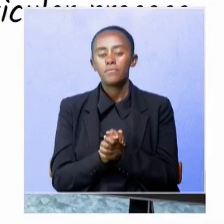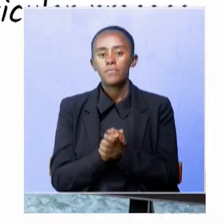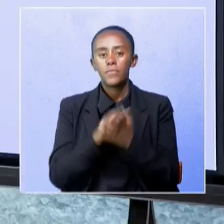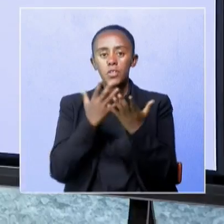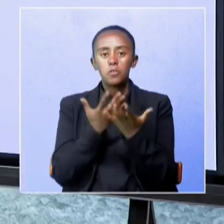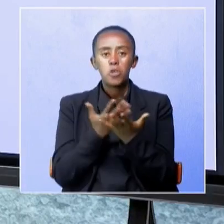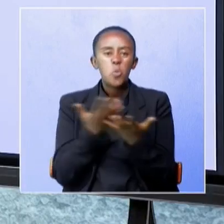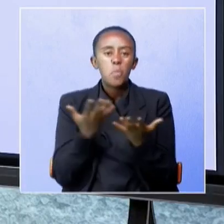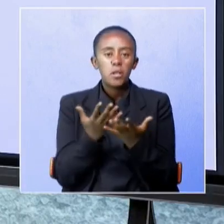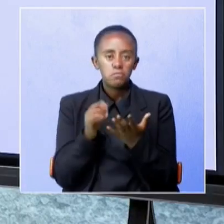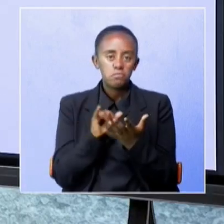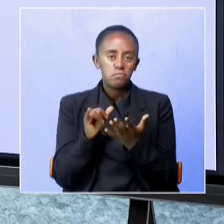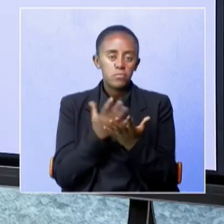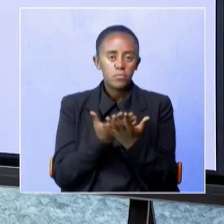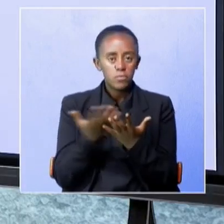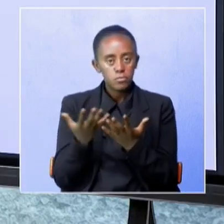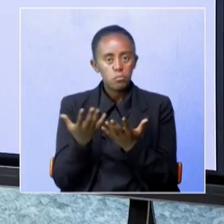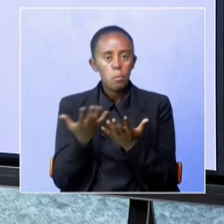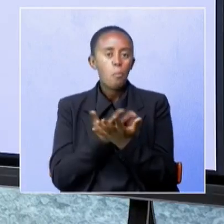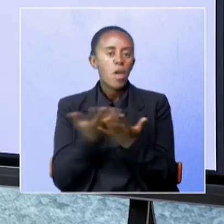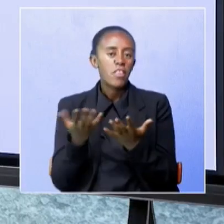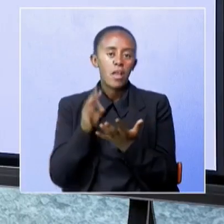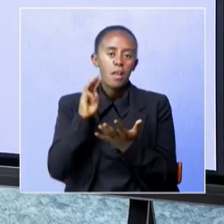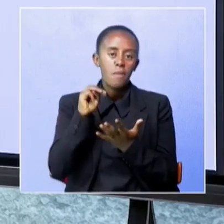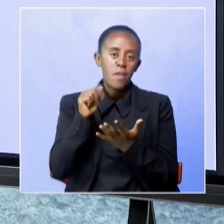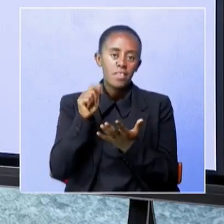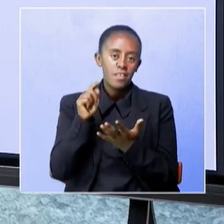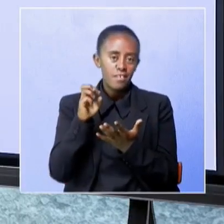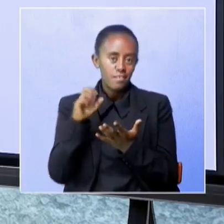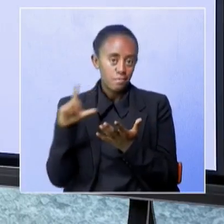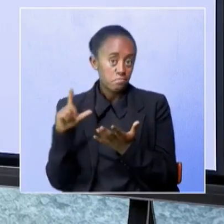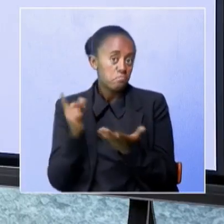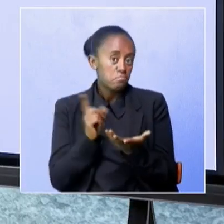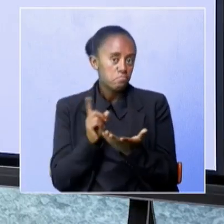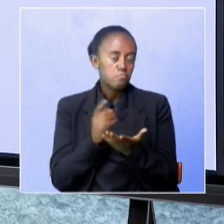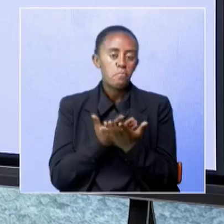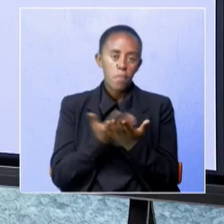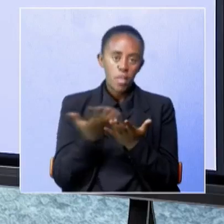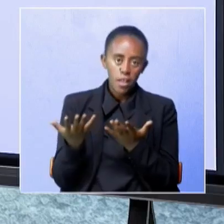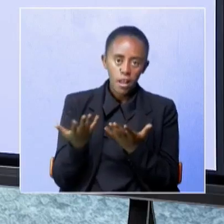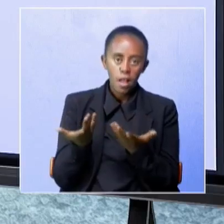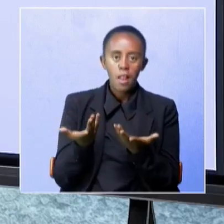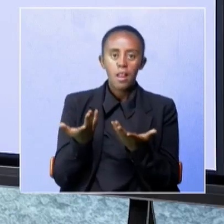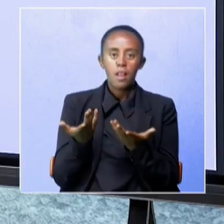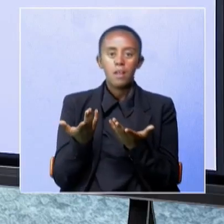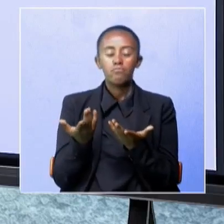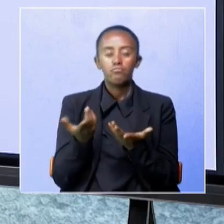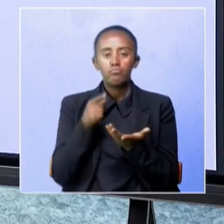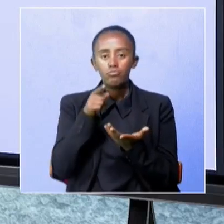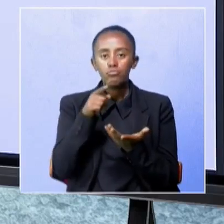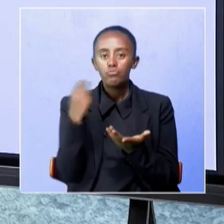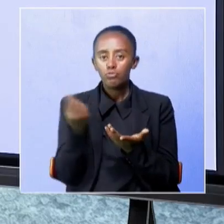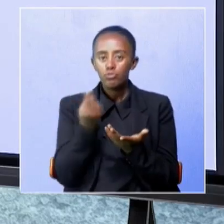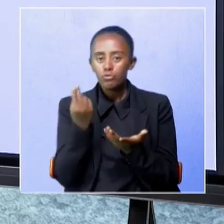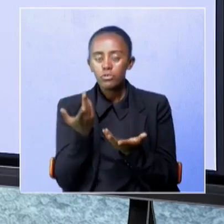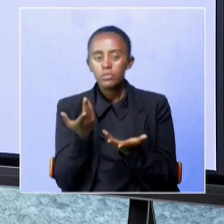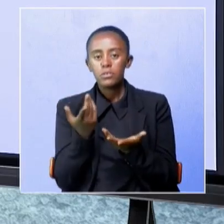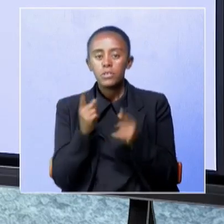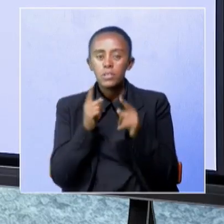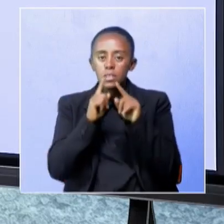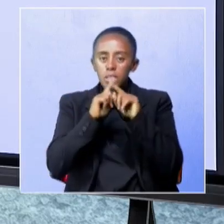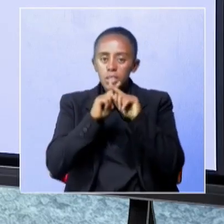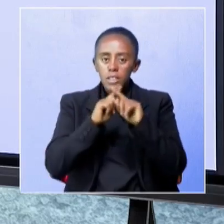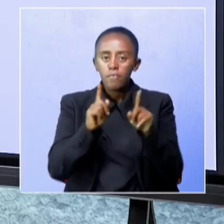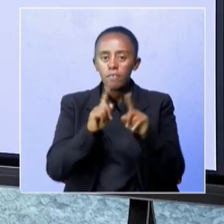Equipments are materials, okay? Equipments are materials that you use in